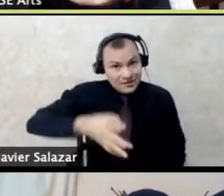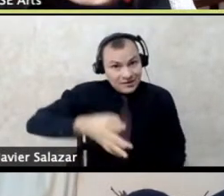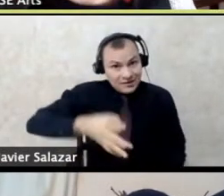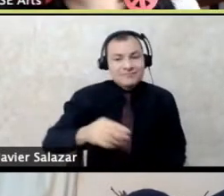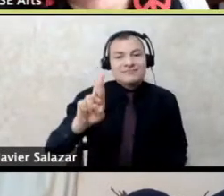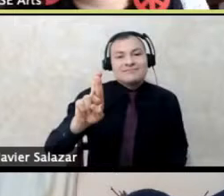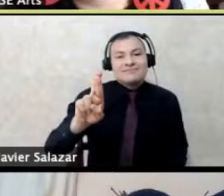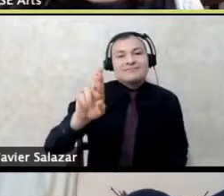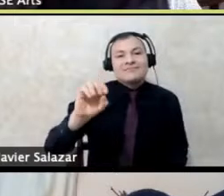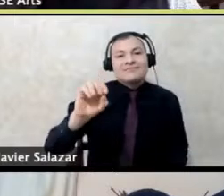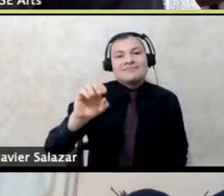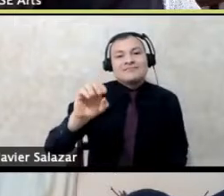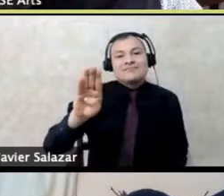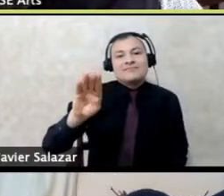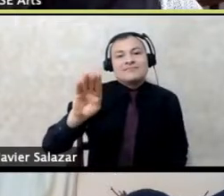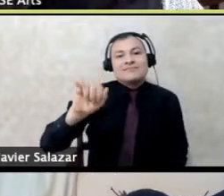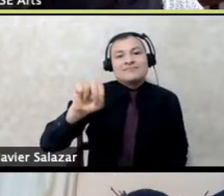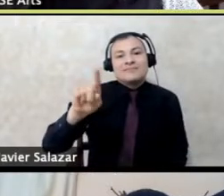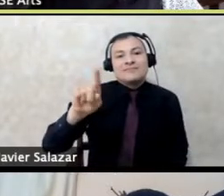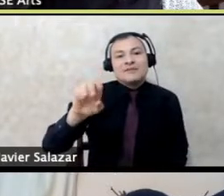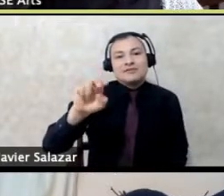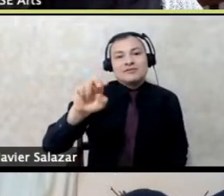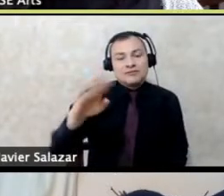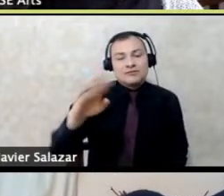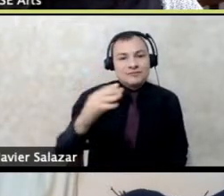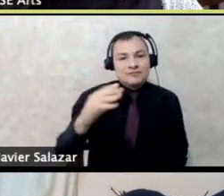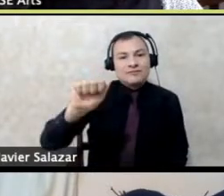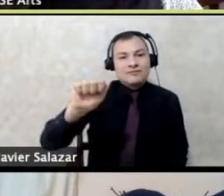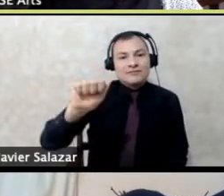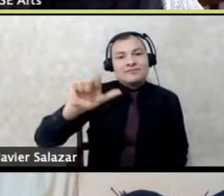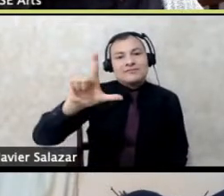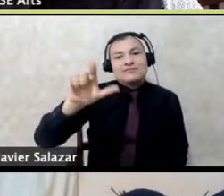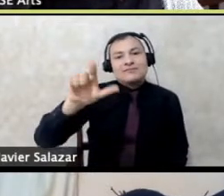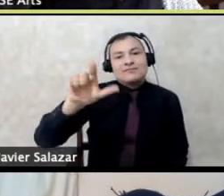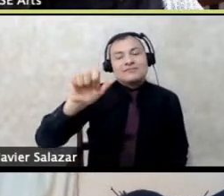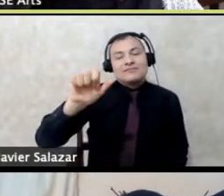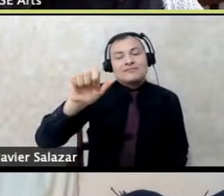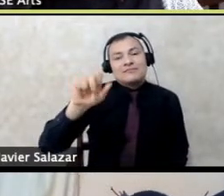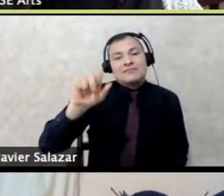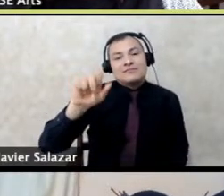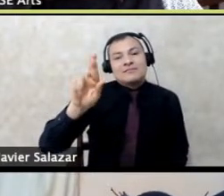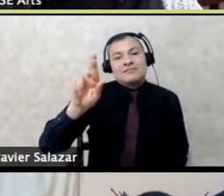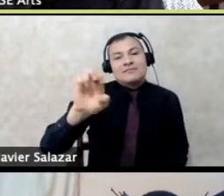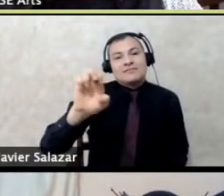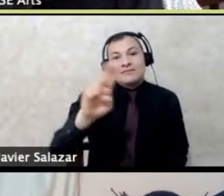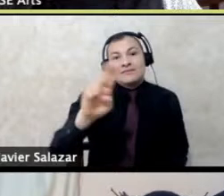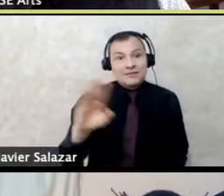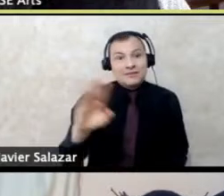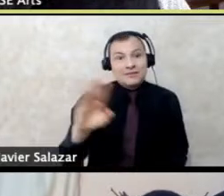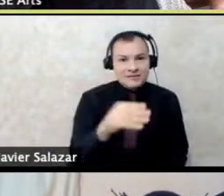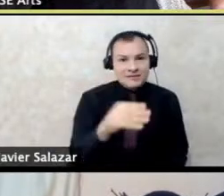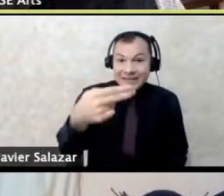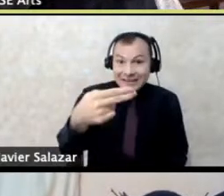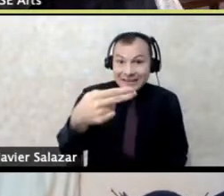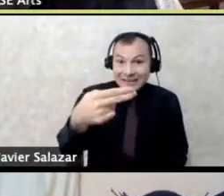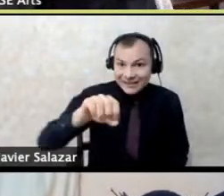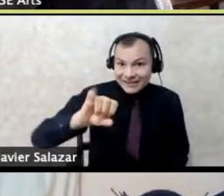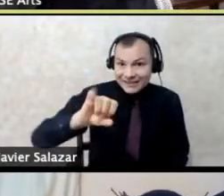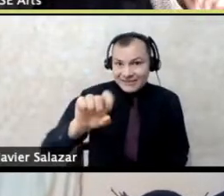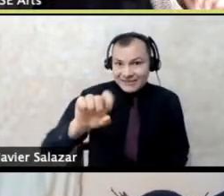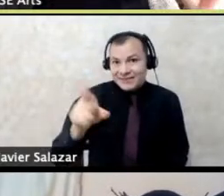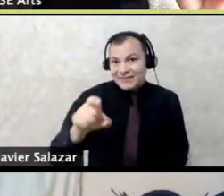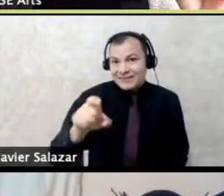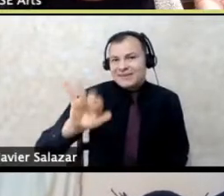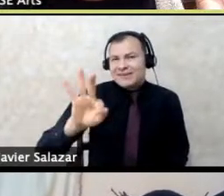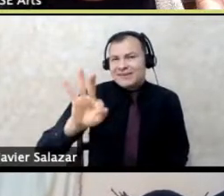to everyone. We are very thankful. I'm very thankful to be here. I want to say good day to all of you, my friends,